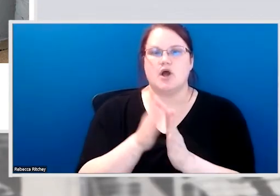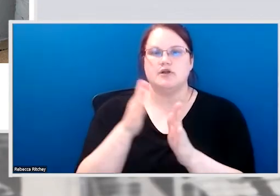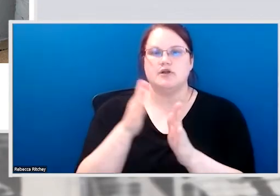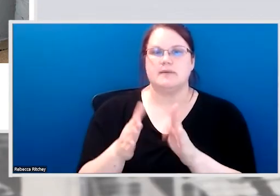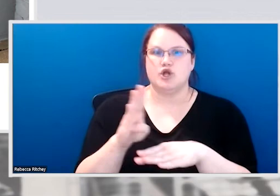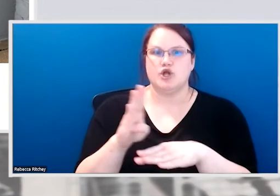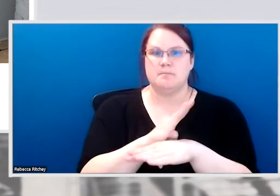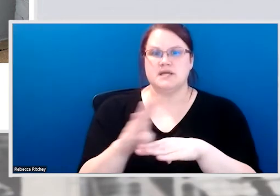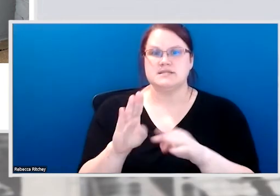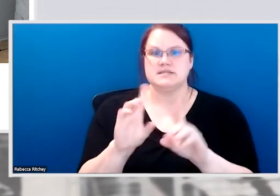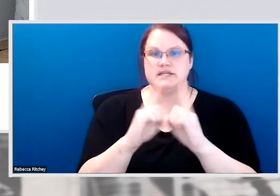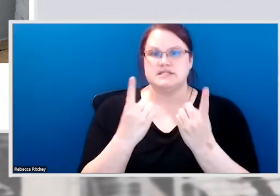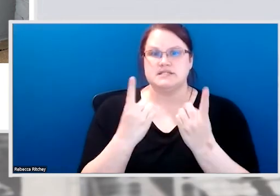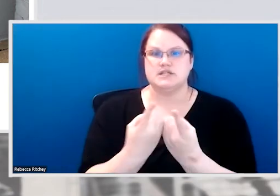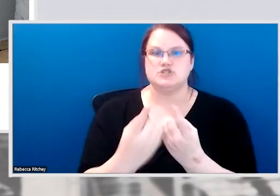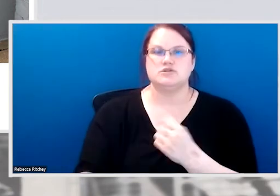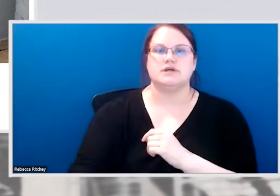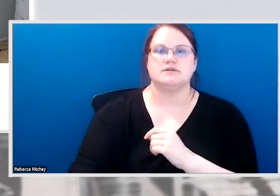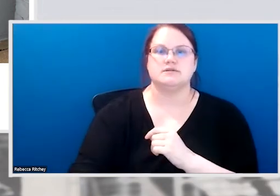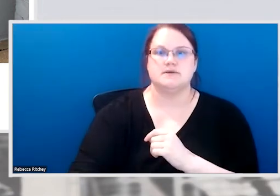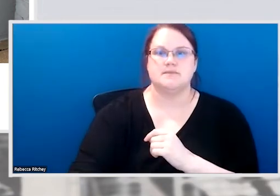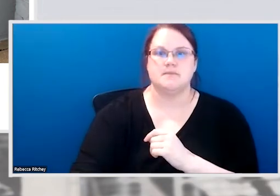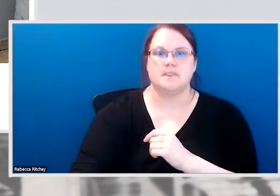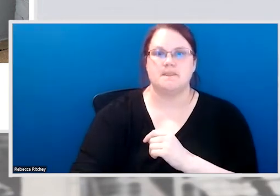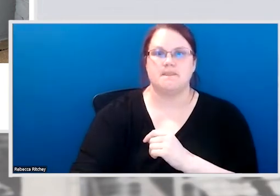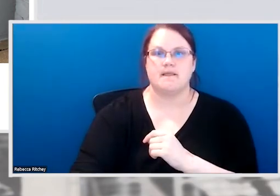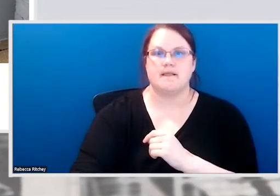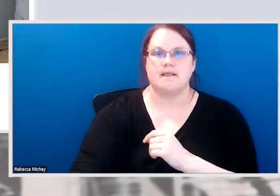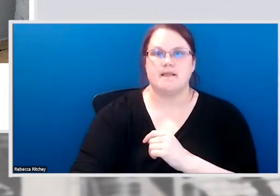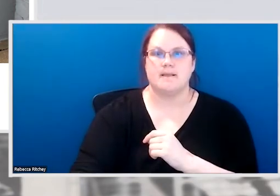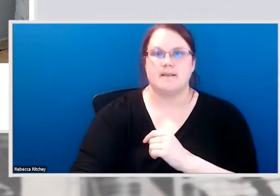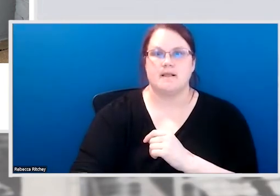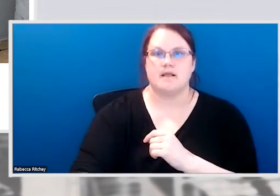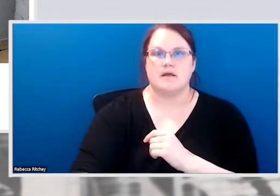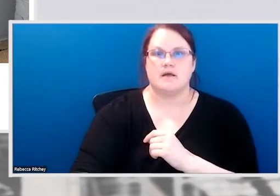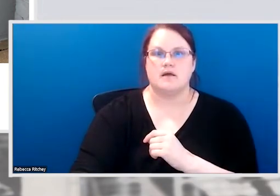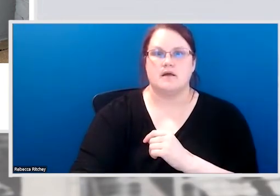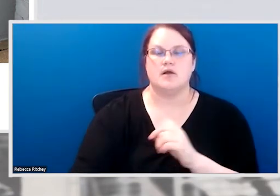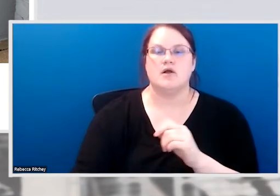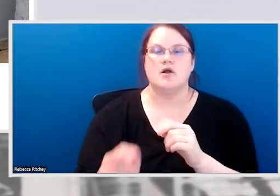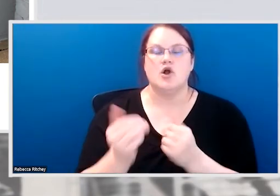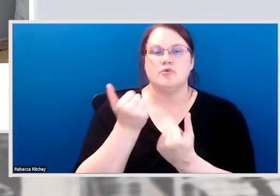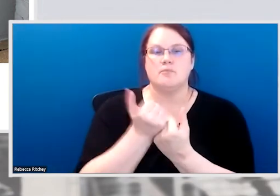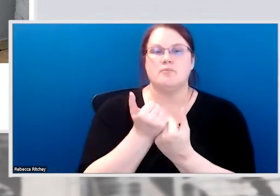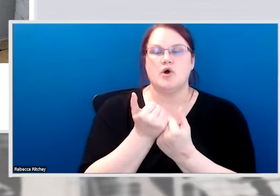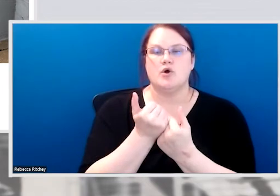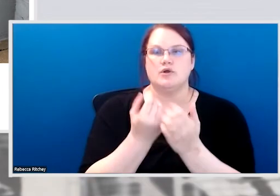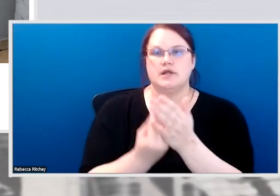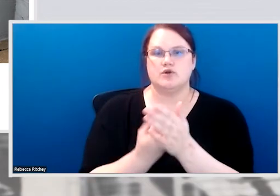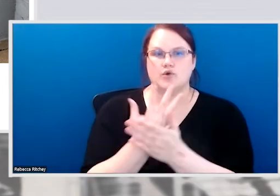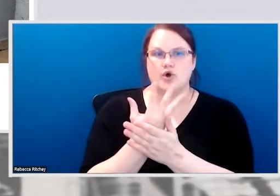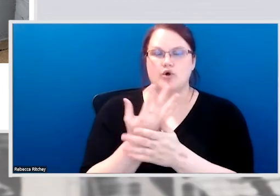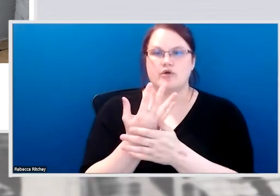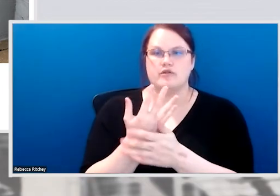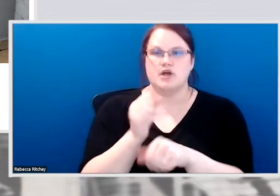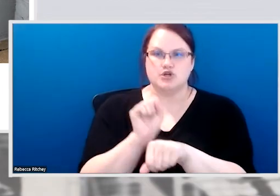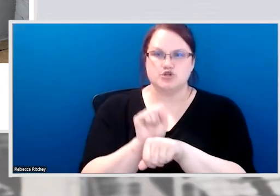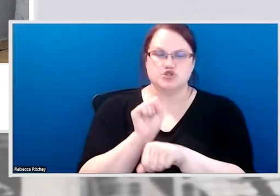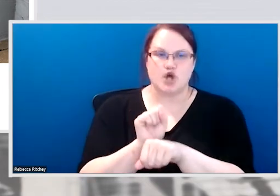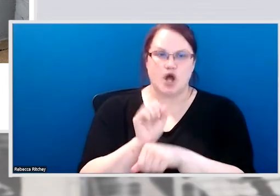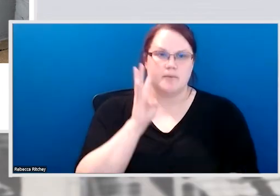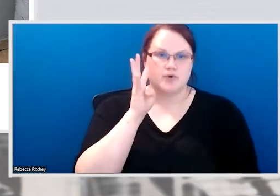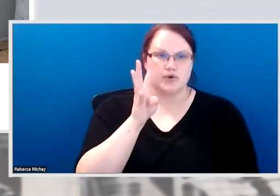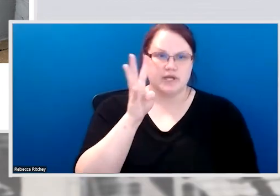districts, revitalizing, promoting growth, promoting job creation, making our